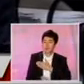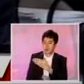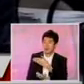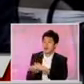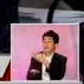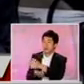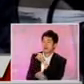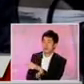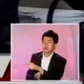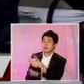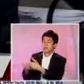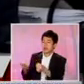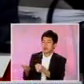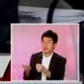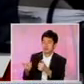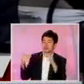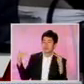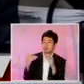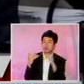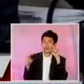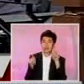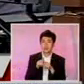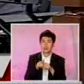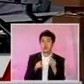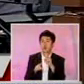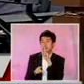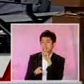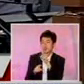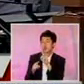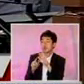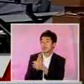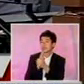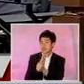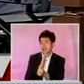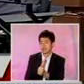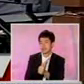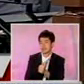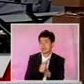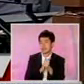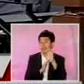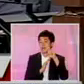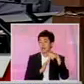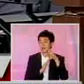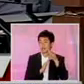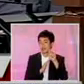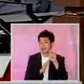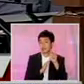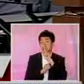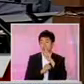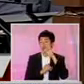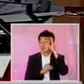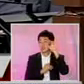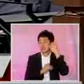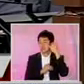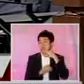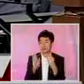purchase the property under the same circumstances. What is your competence in saying that CJ Corona did